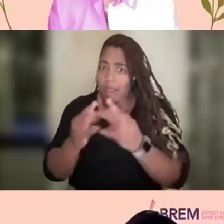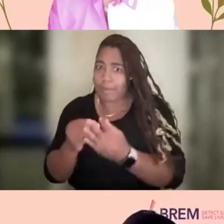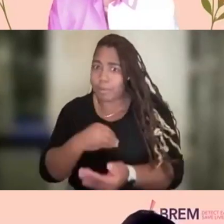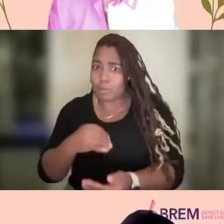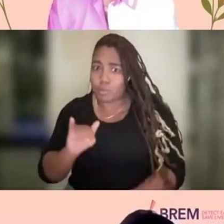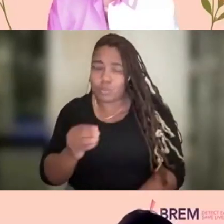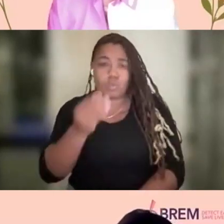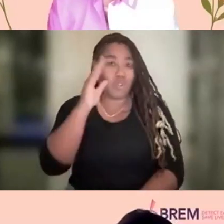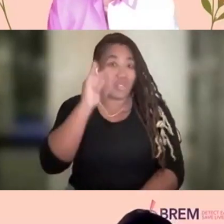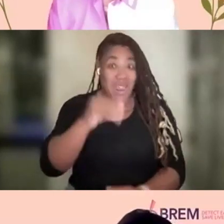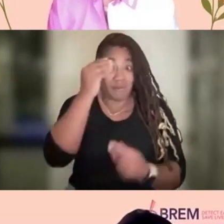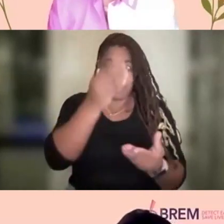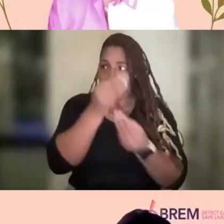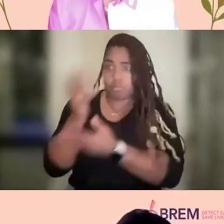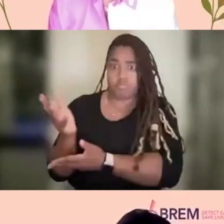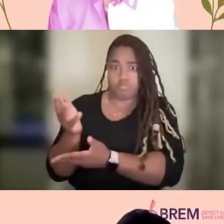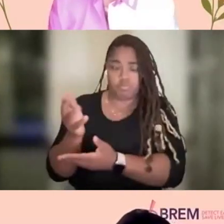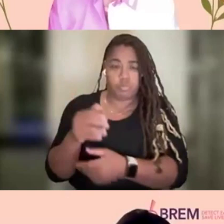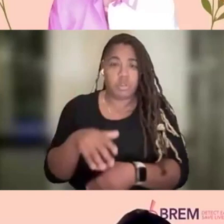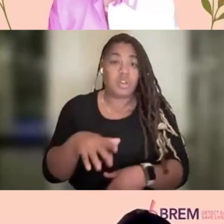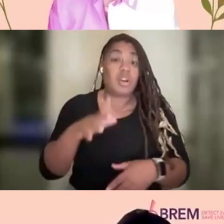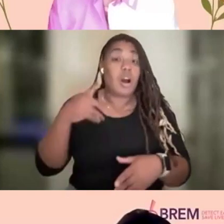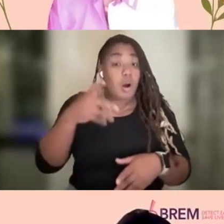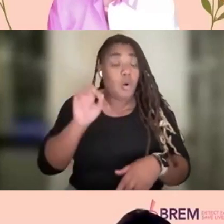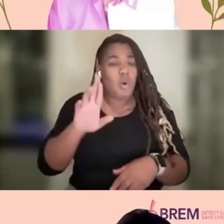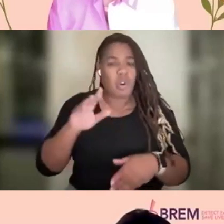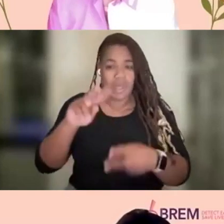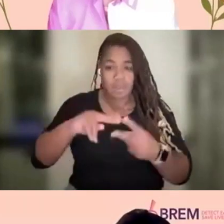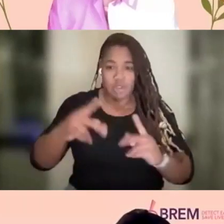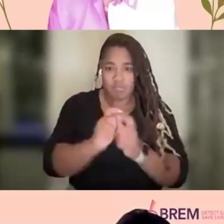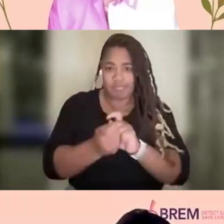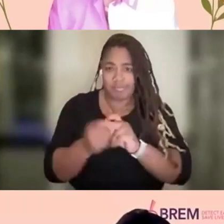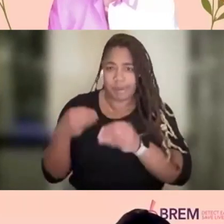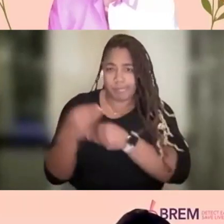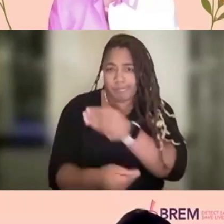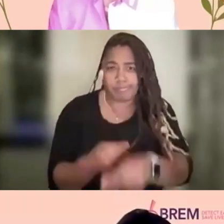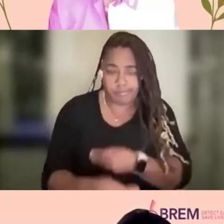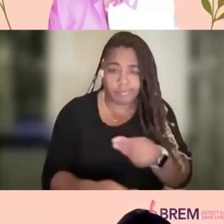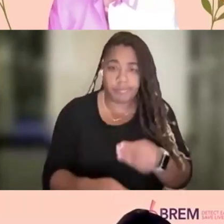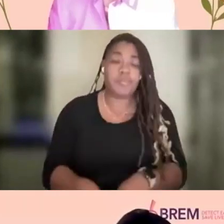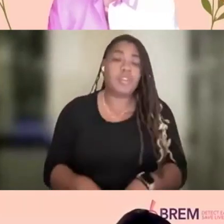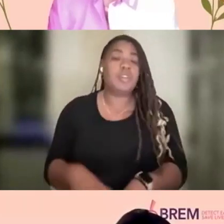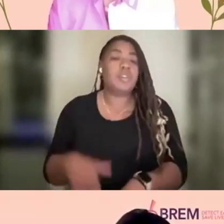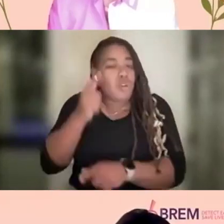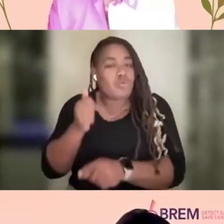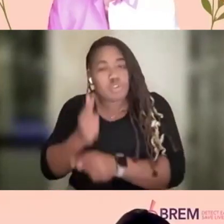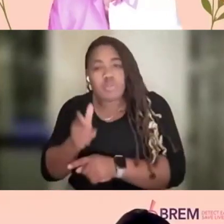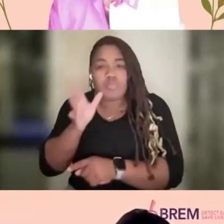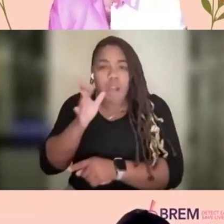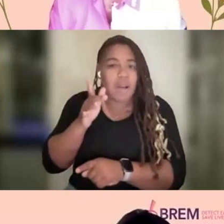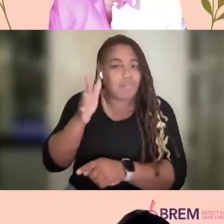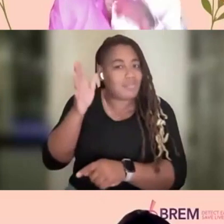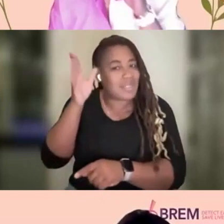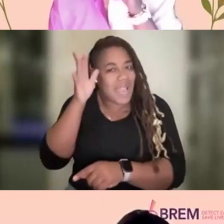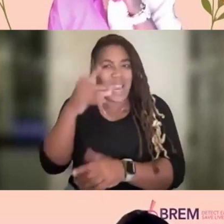pass, that genetic mutation onto your children, brothers, sisters, moms, dads, everyone will want to get tested, because